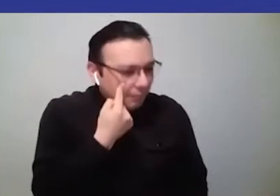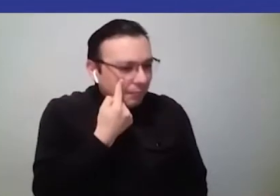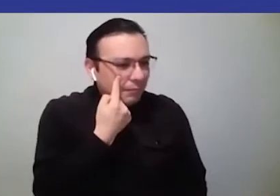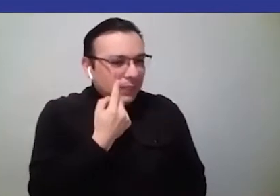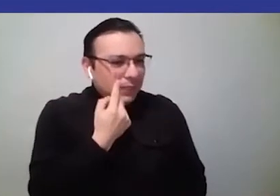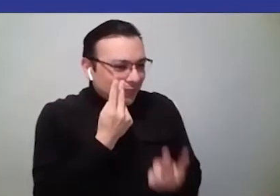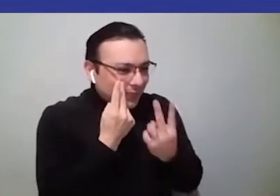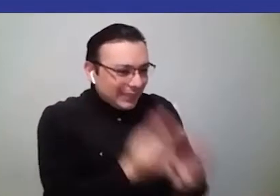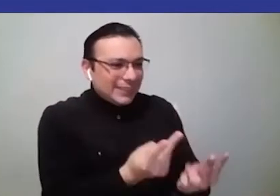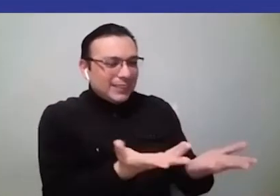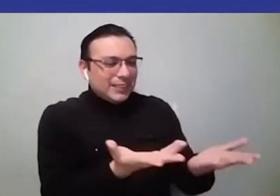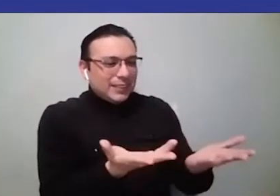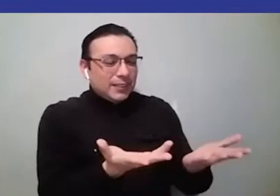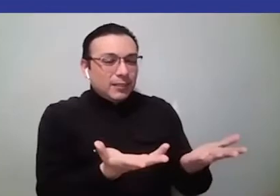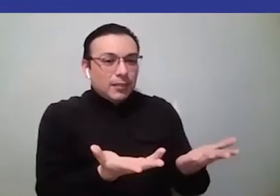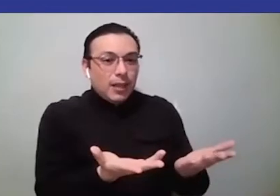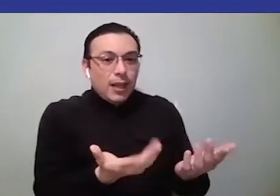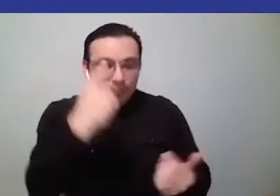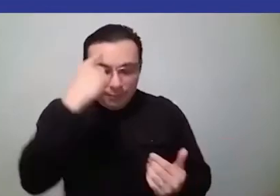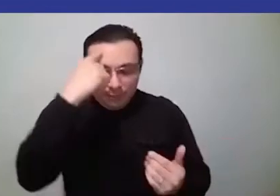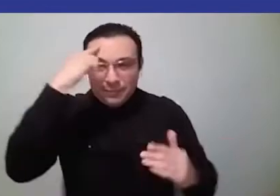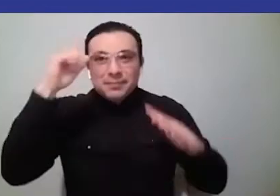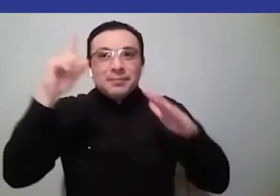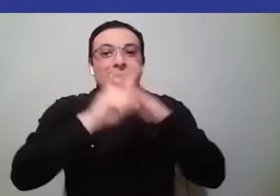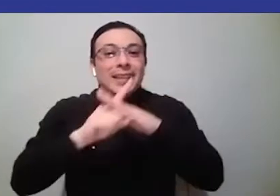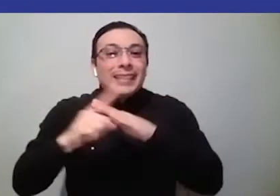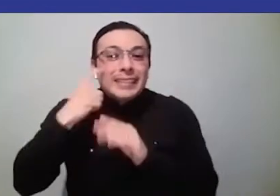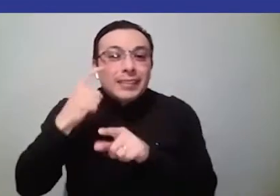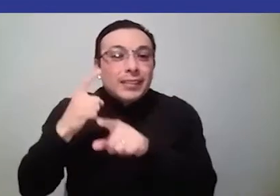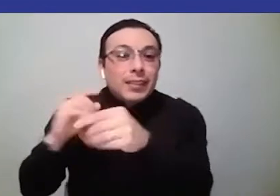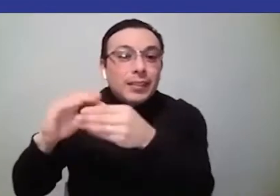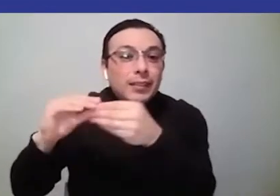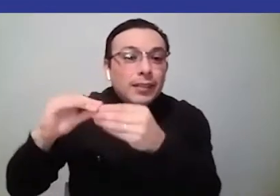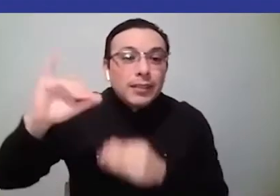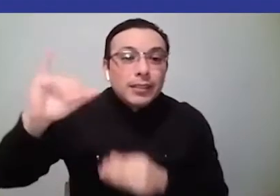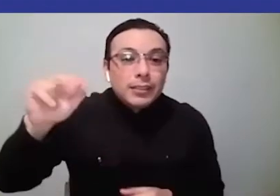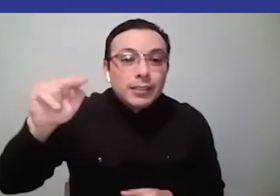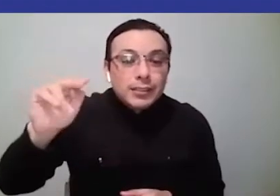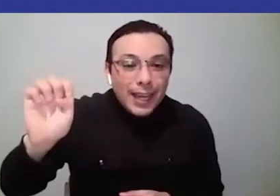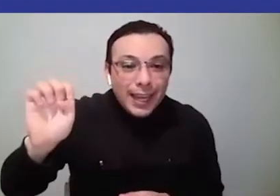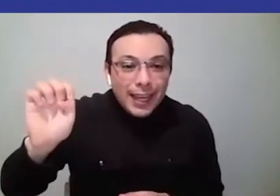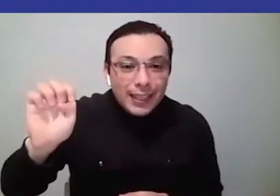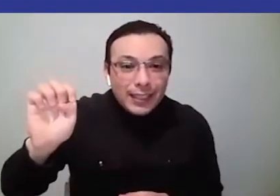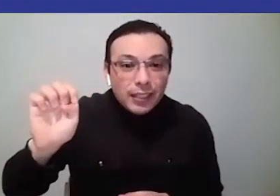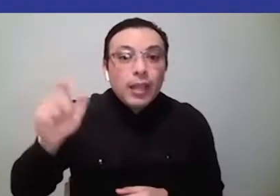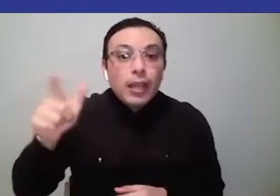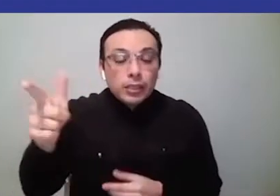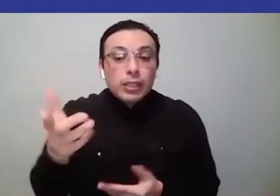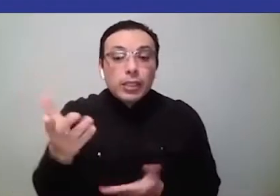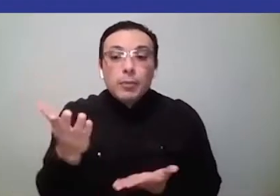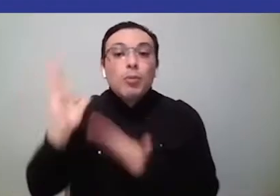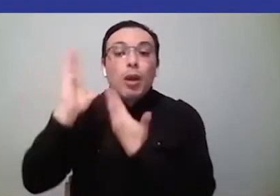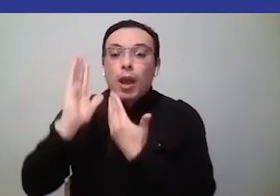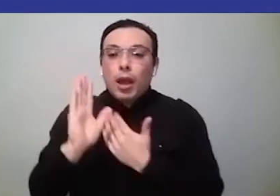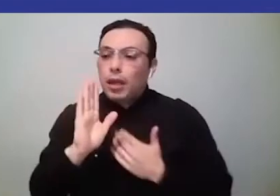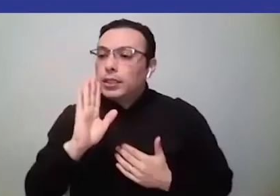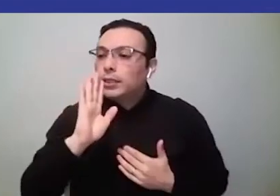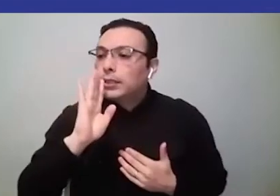of that makes me think of what Jane was talking about the speaking to and the speaking with, like,